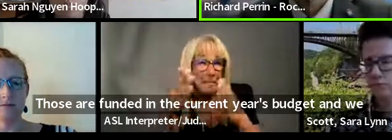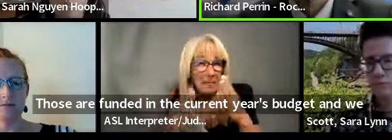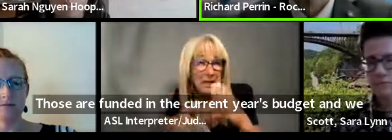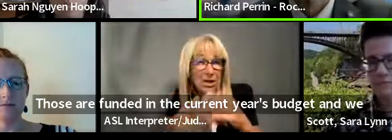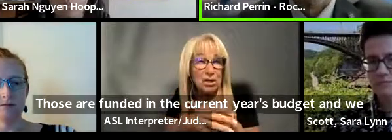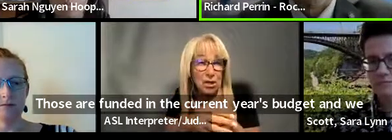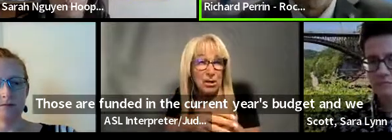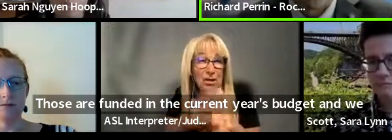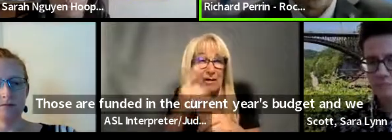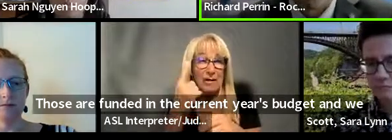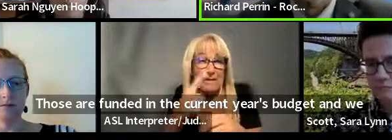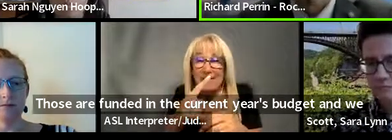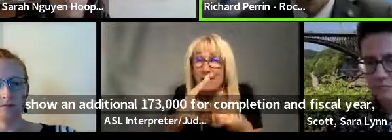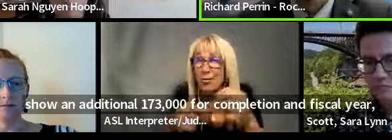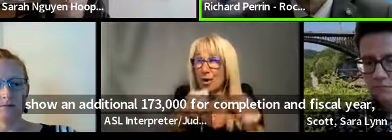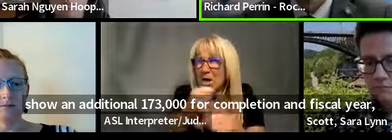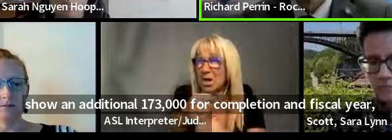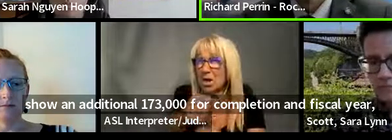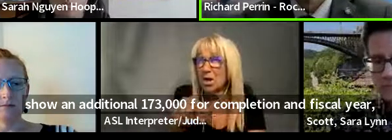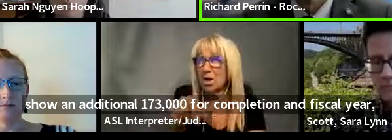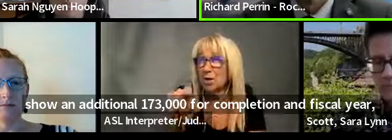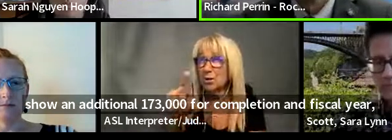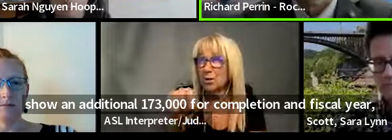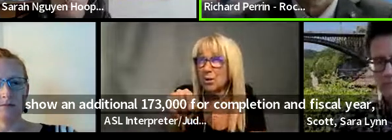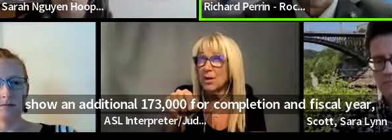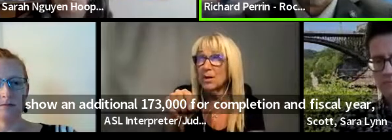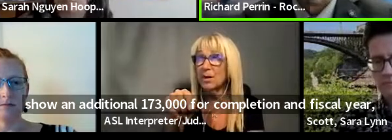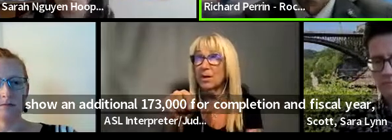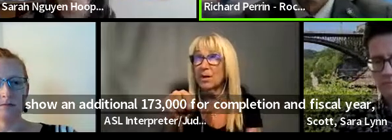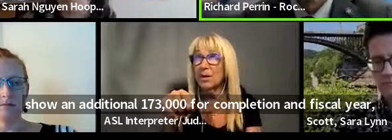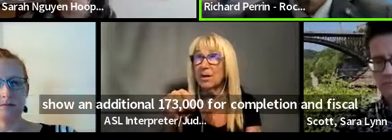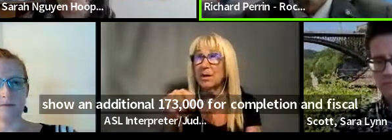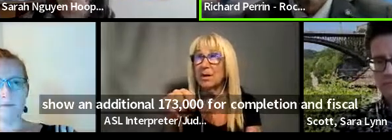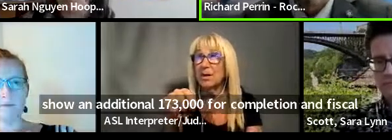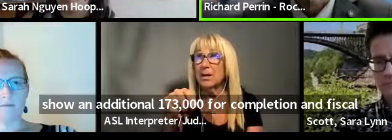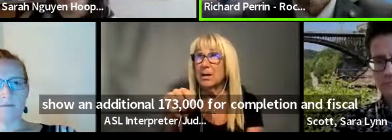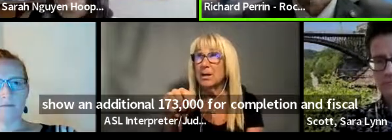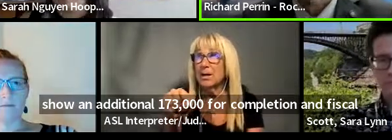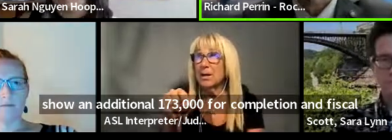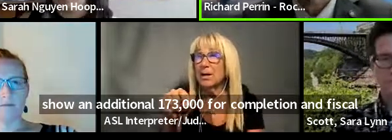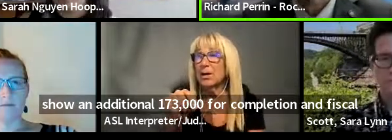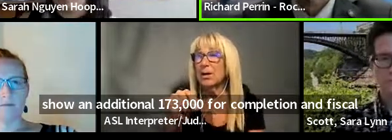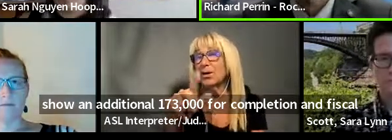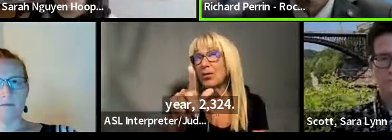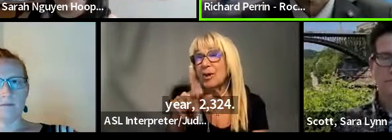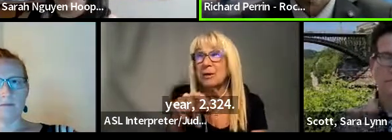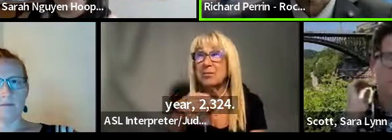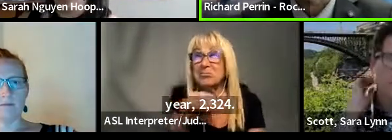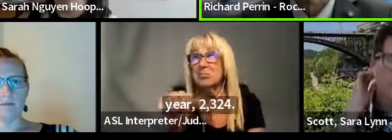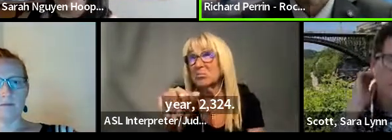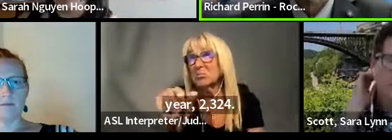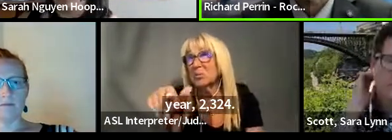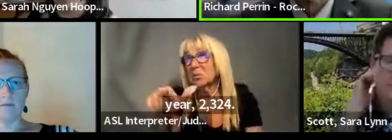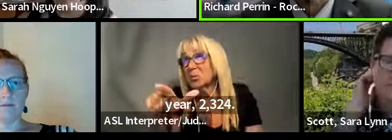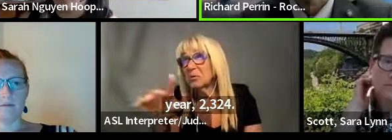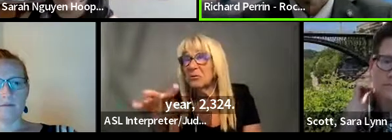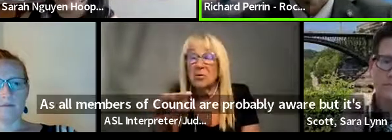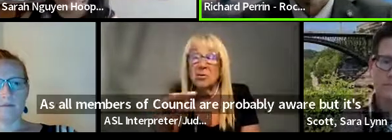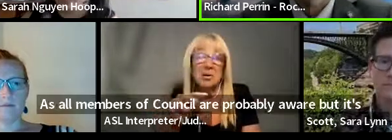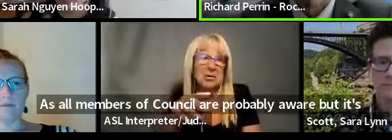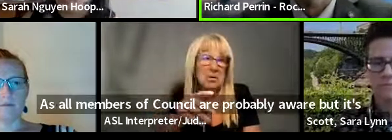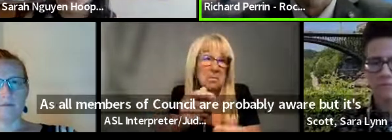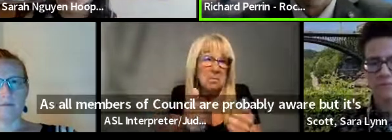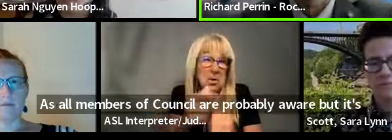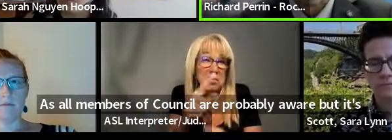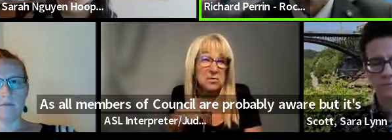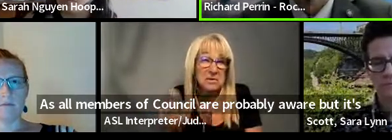in fiscal year 23-24. As all members of council are probably aware, but it's worth always noting that any of the out